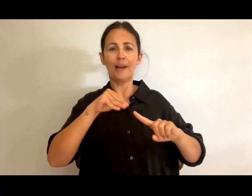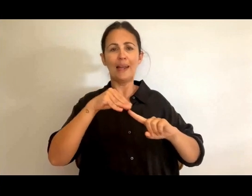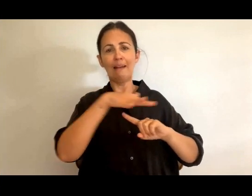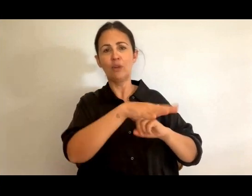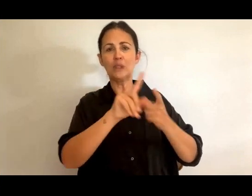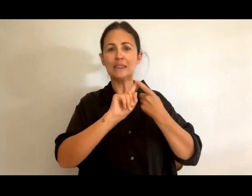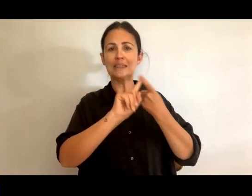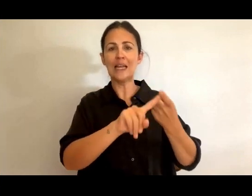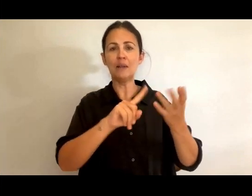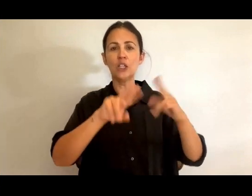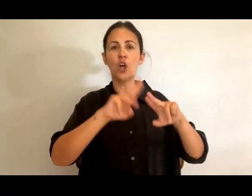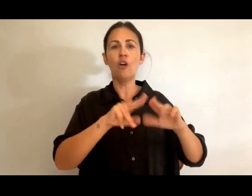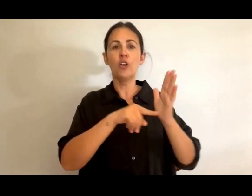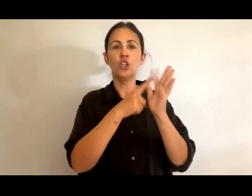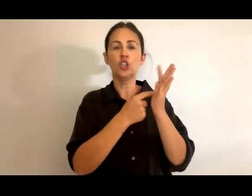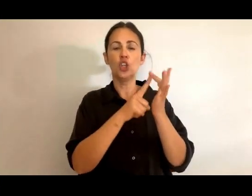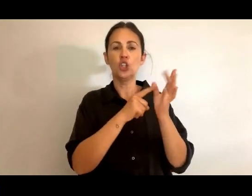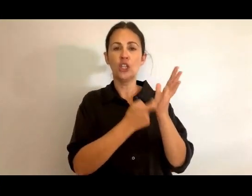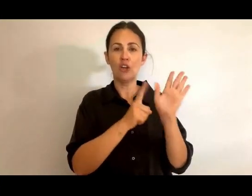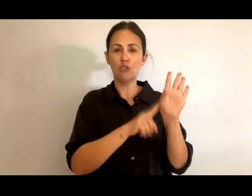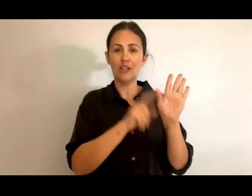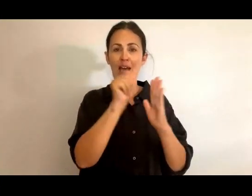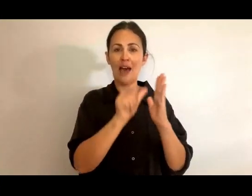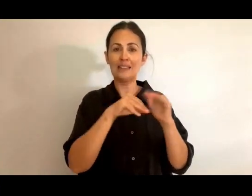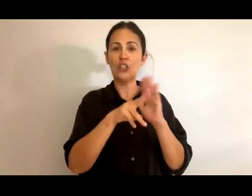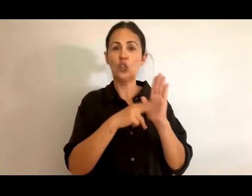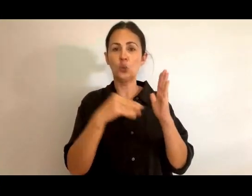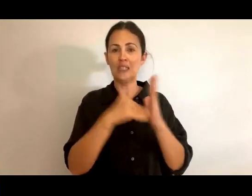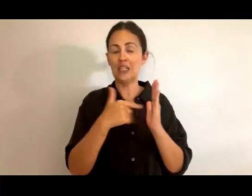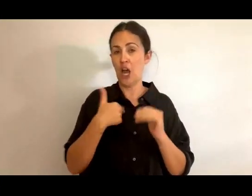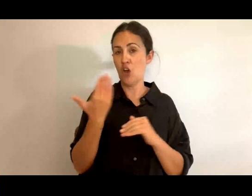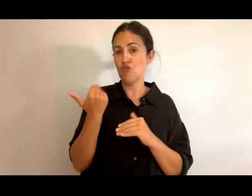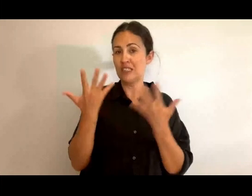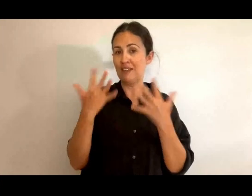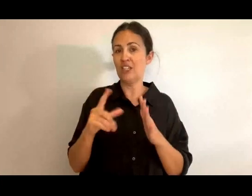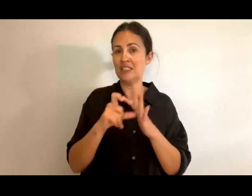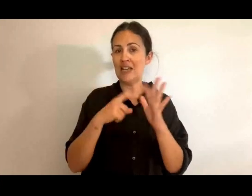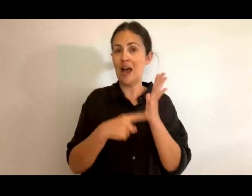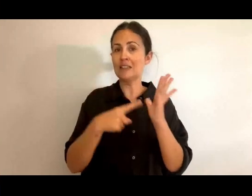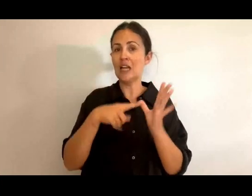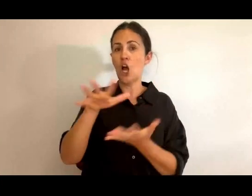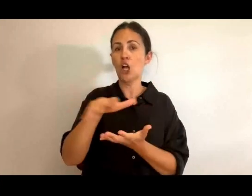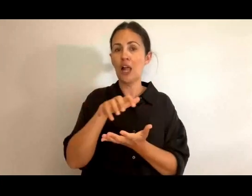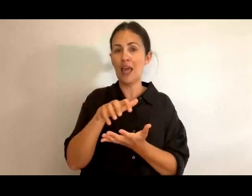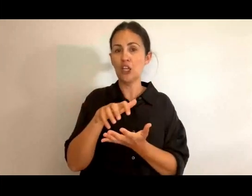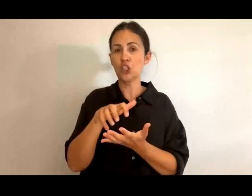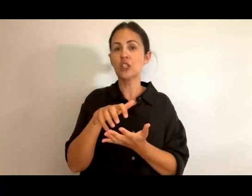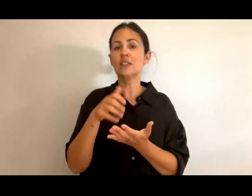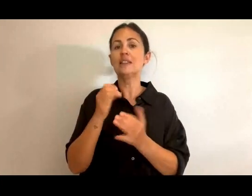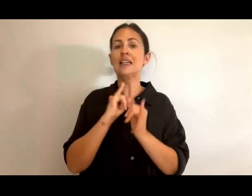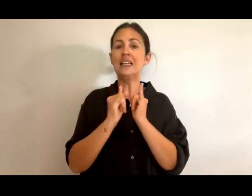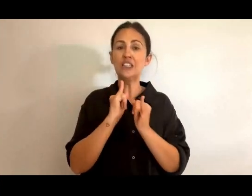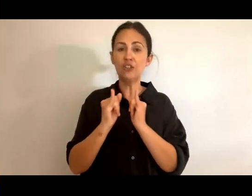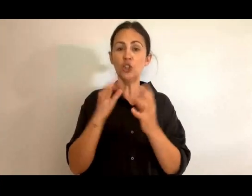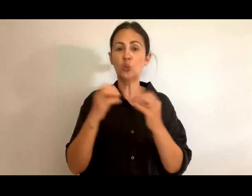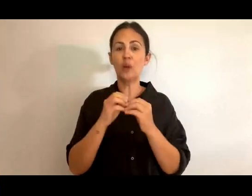Zealand. I've recently completed my data collection, including interviews with over 20 galleries,